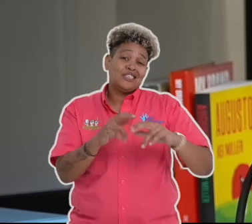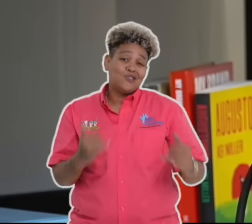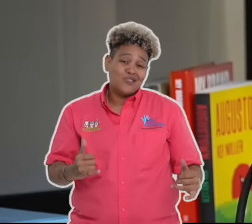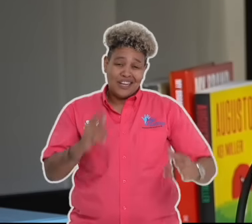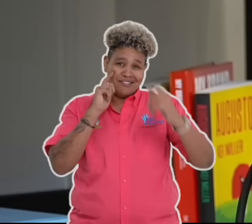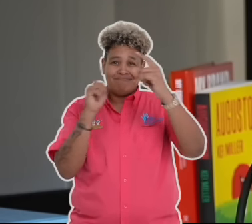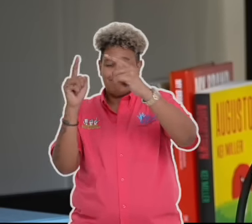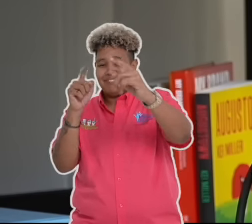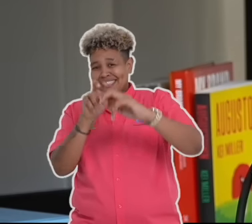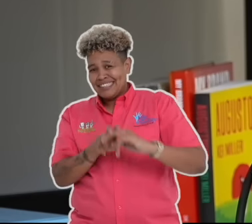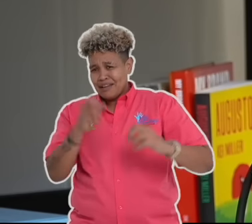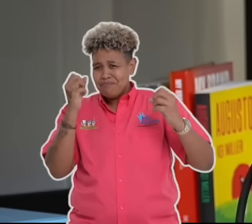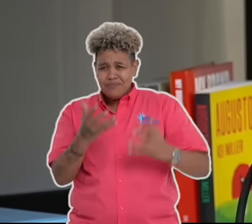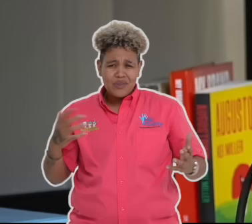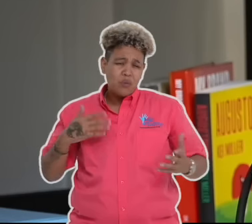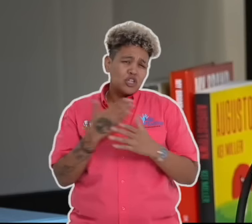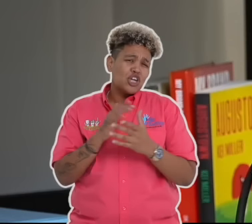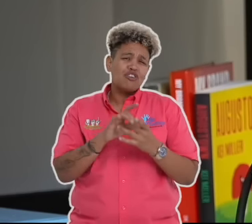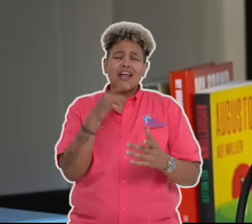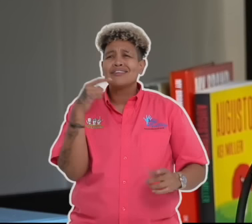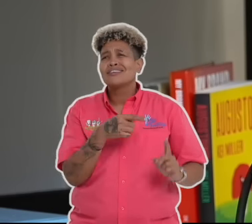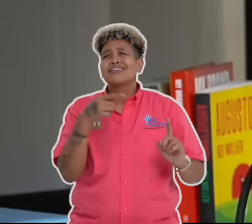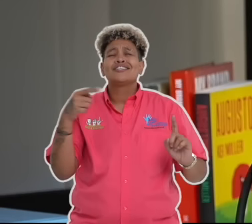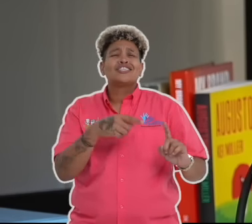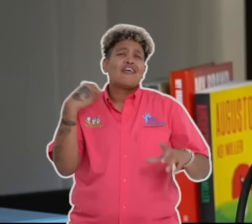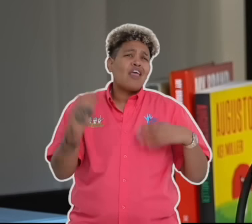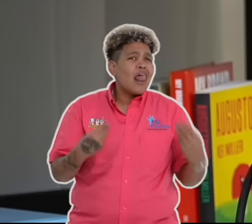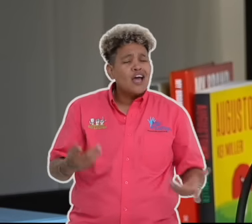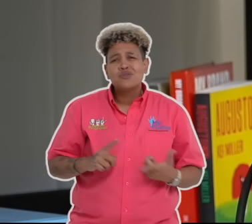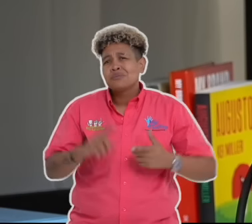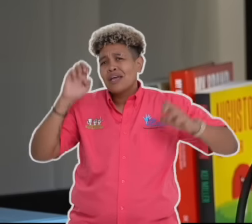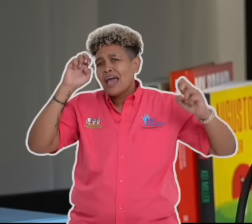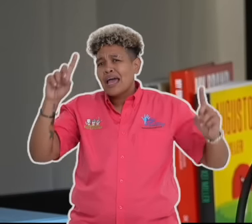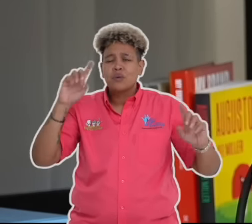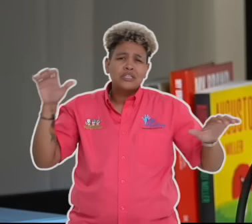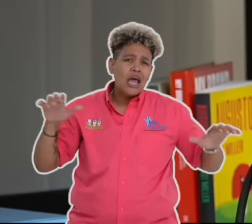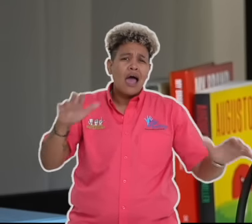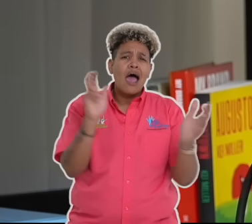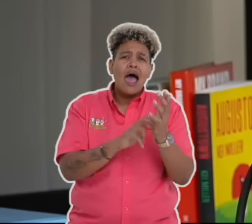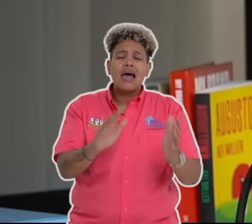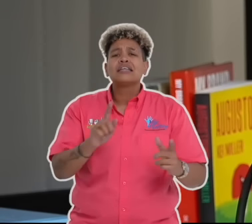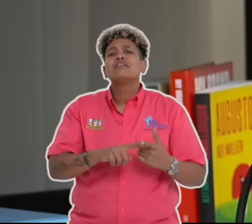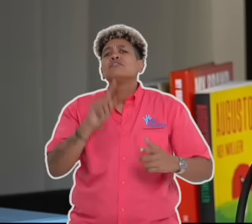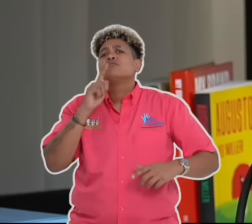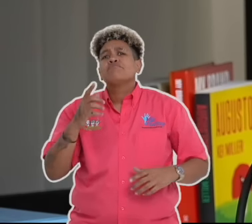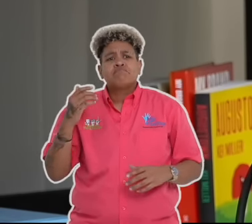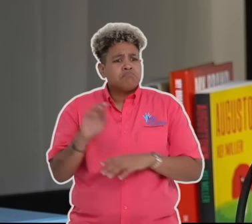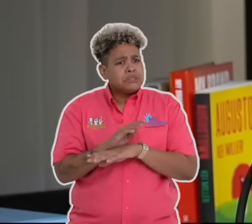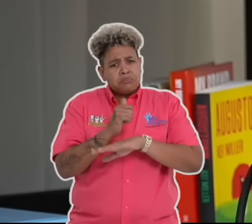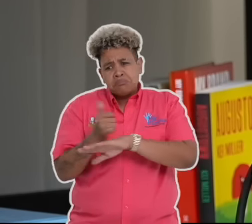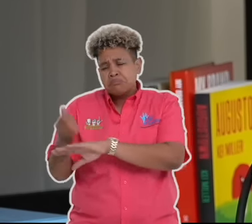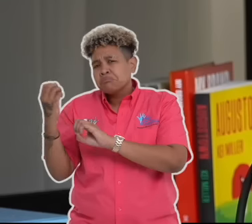in the Redirection seat. There's so much I want to share about her. She is philanthropist, education activist,